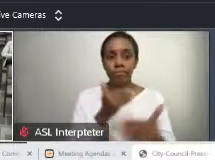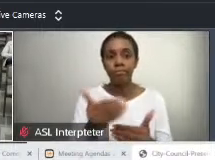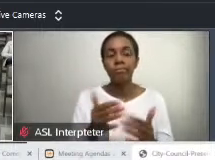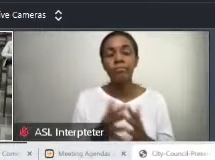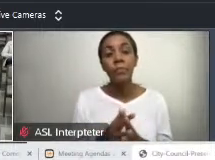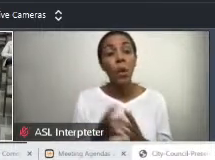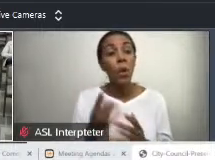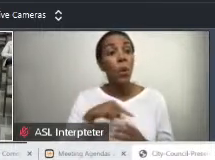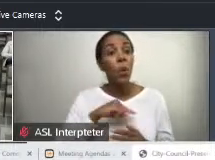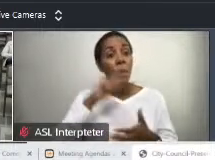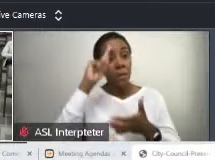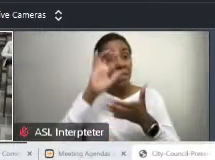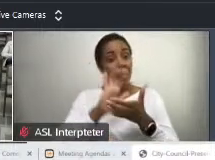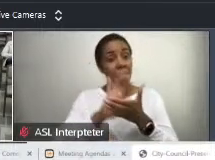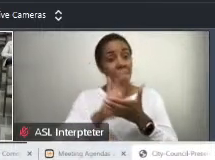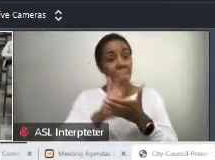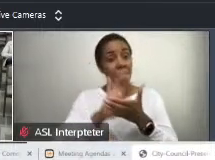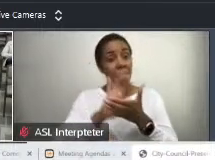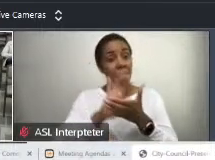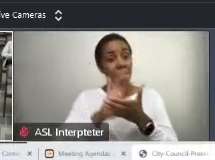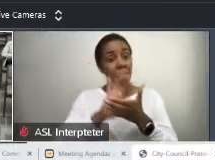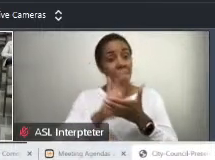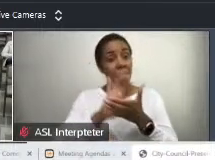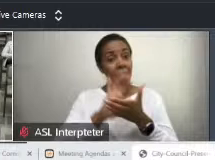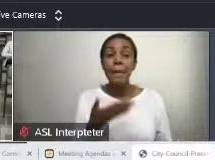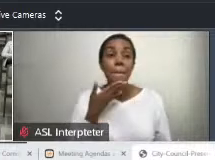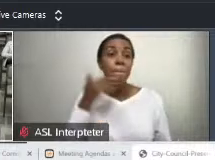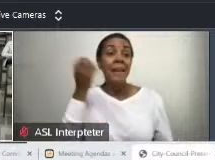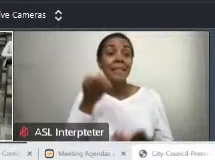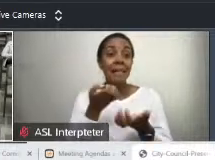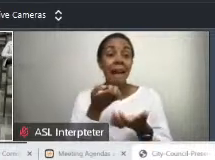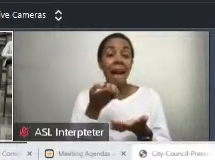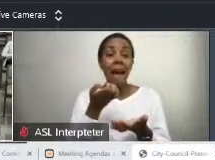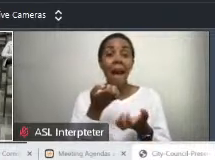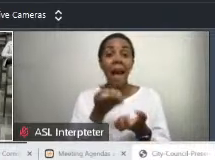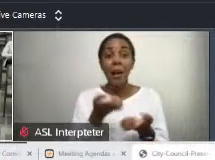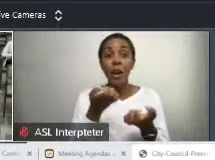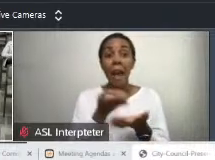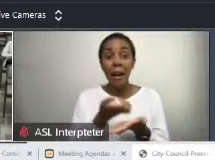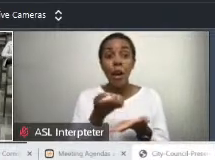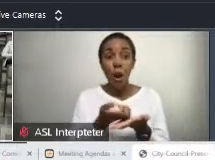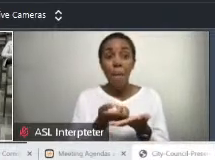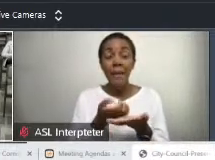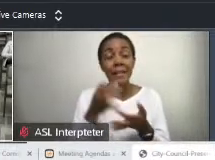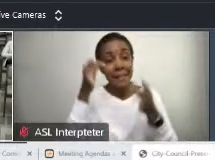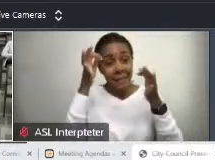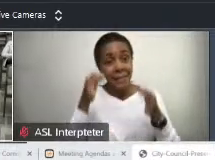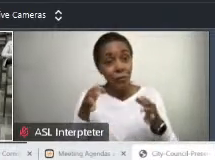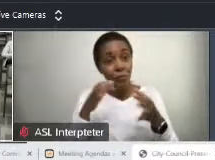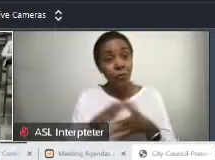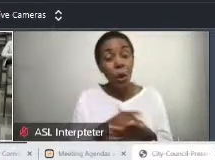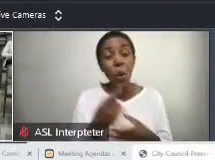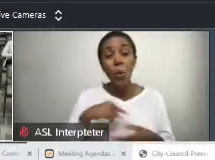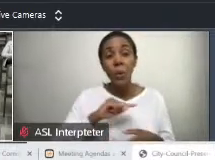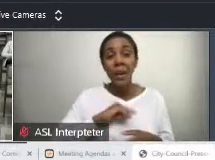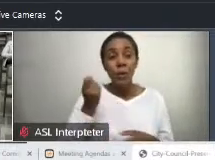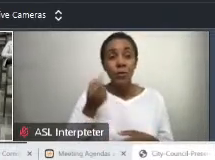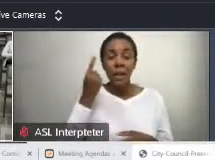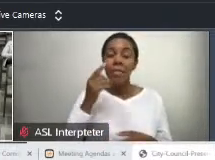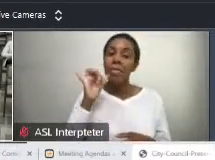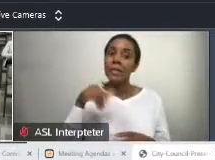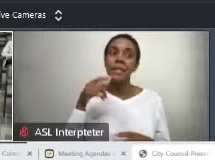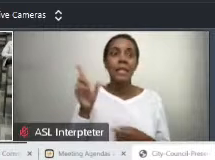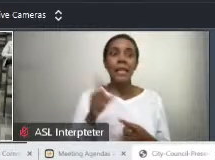We believe that this is the best economic decision. I think we understand the fact that this is a prime